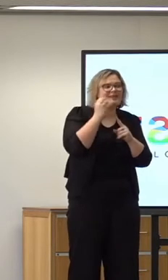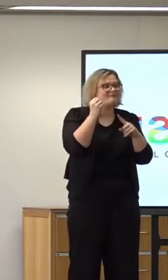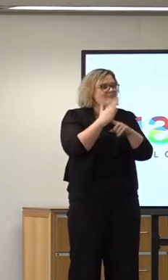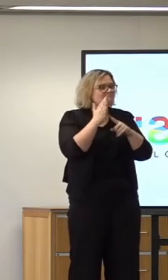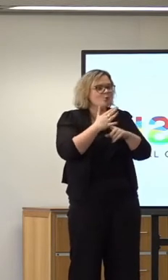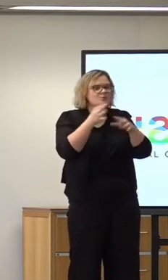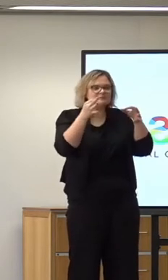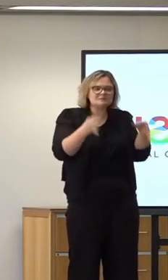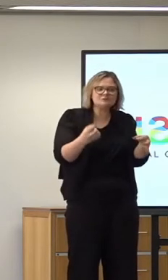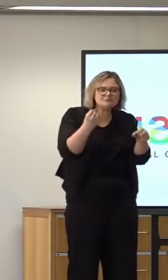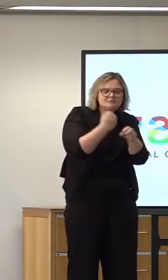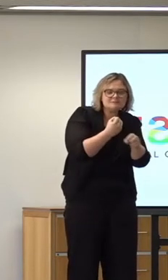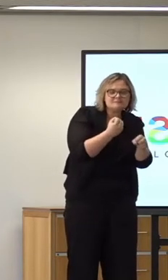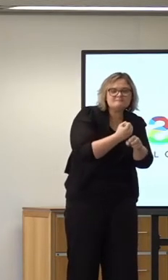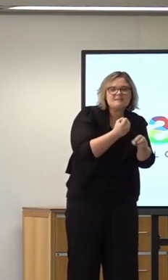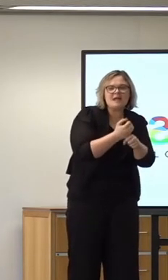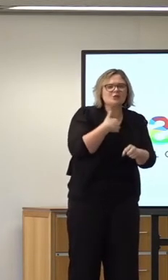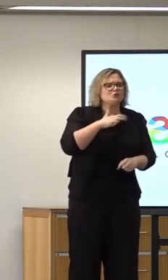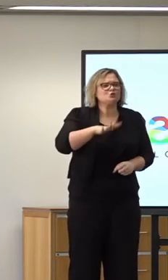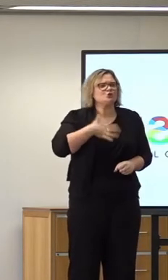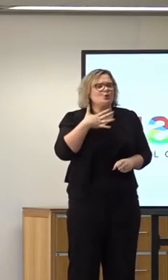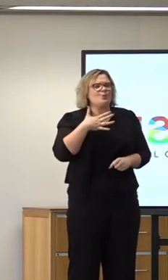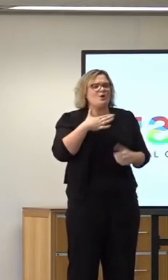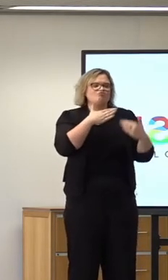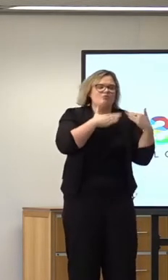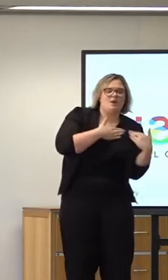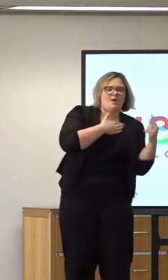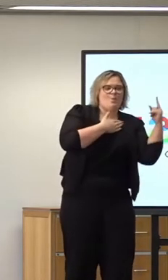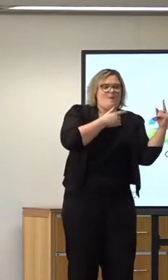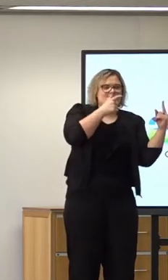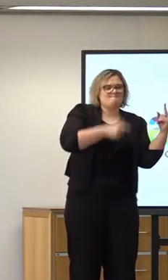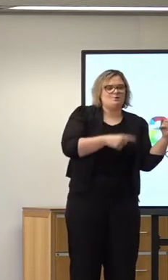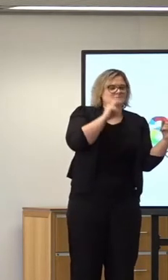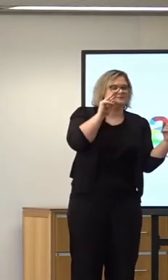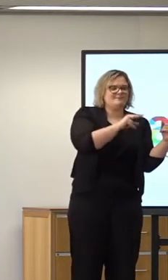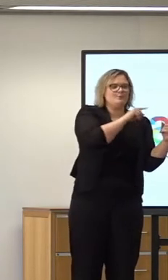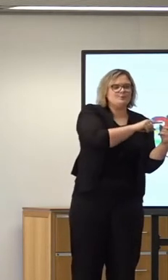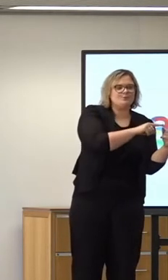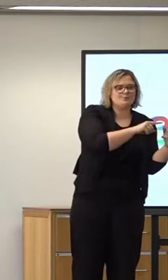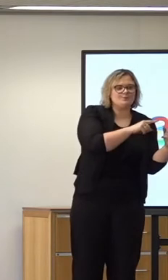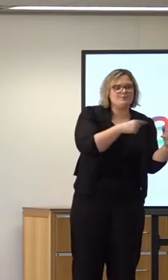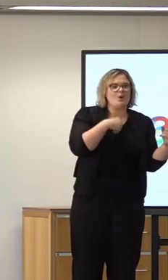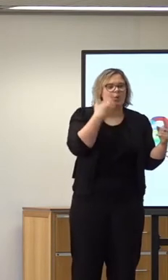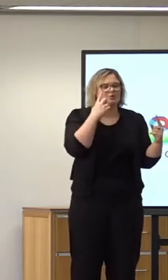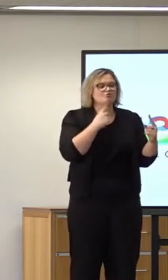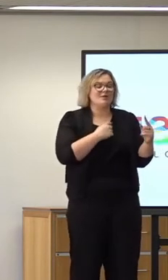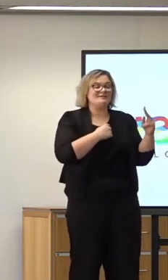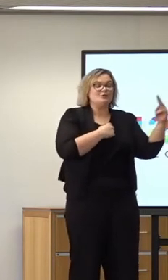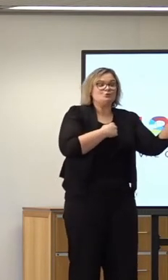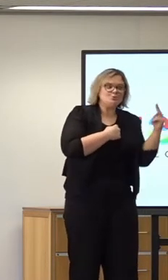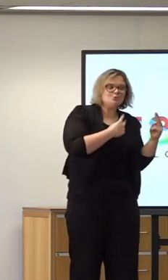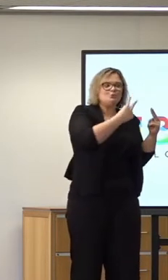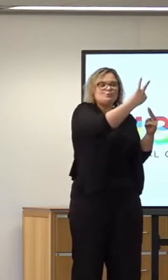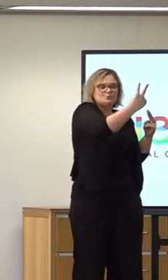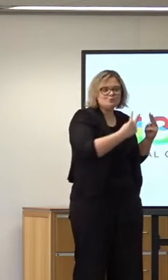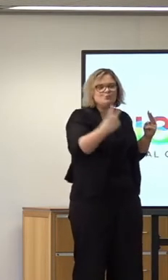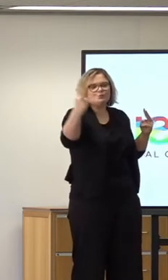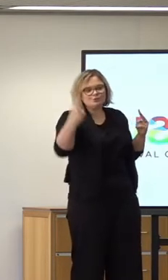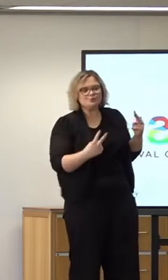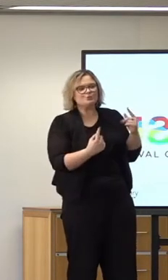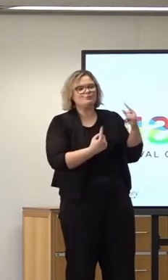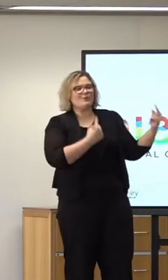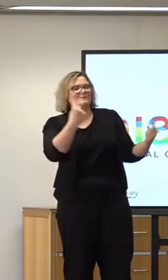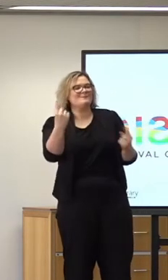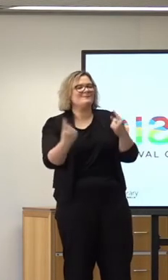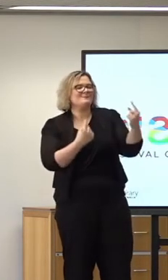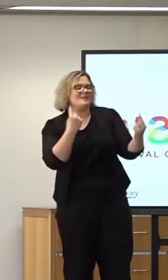made, try and not make it just reliant on one person. So I always endeavoured to at least get two First Nation peers in the room or two people from